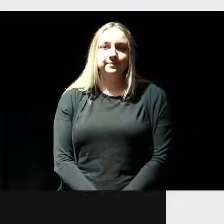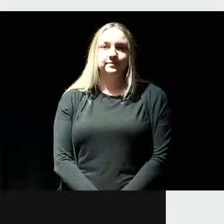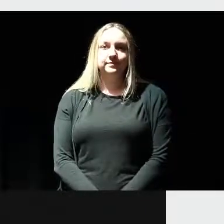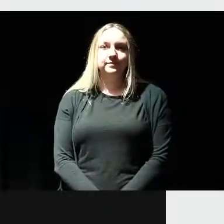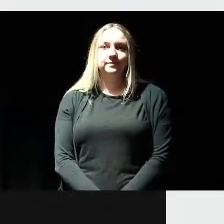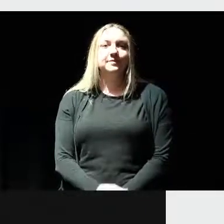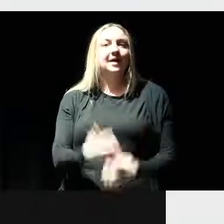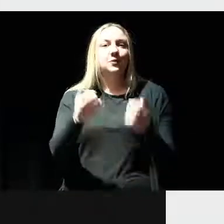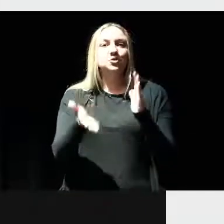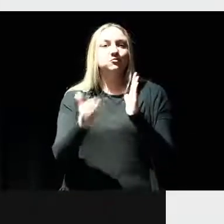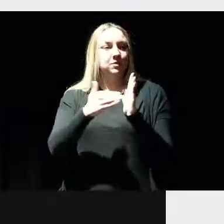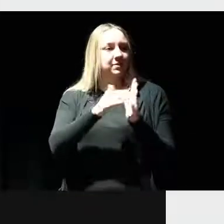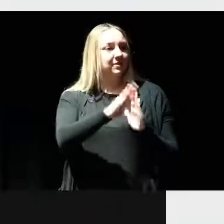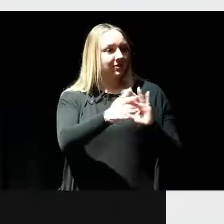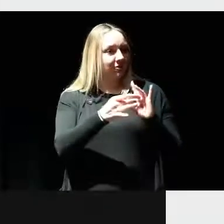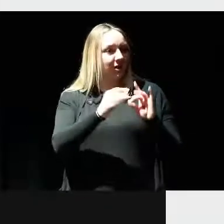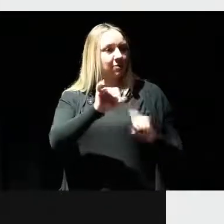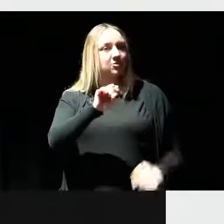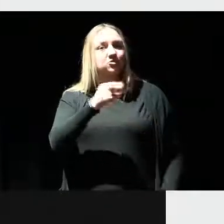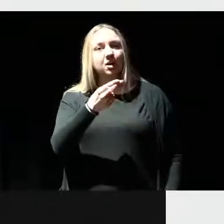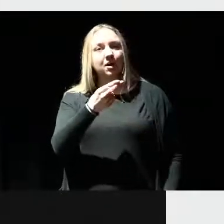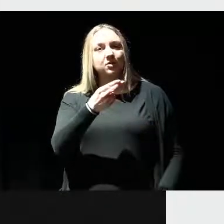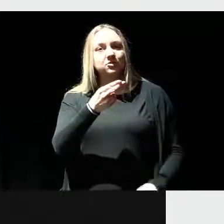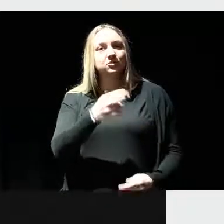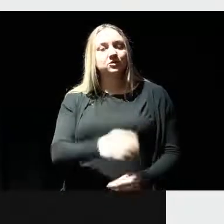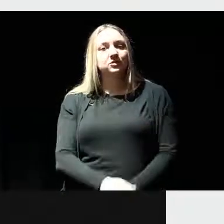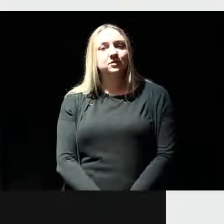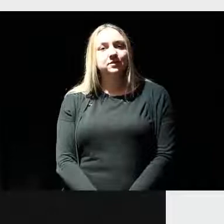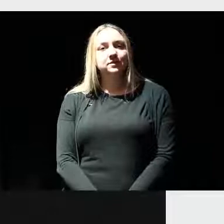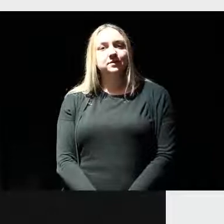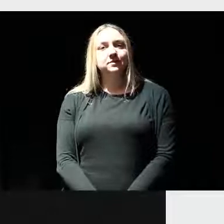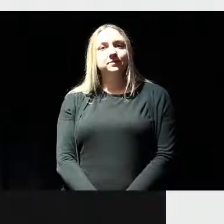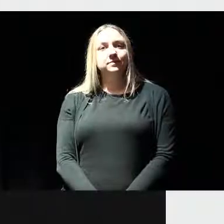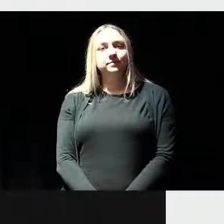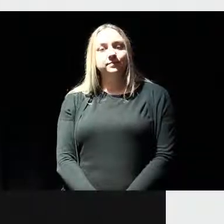I want to echo Josh's appreciation also